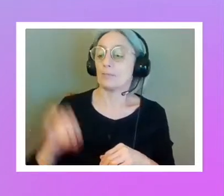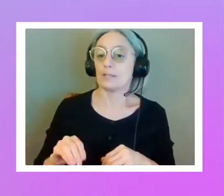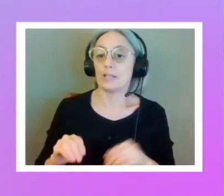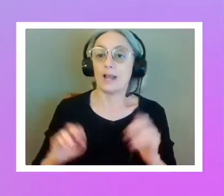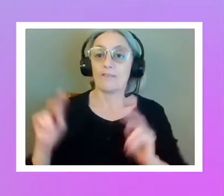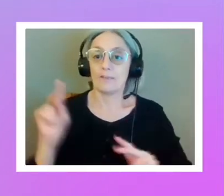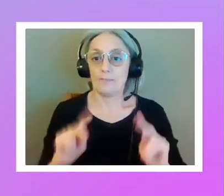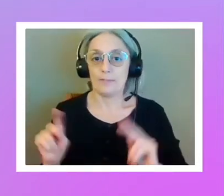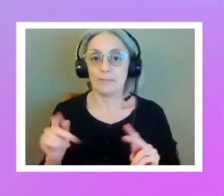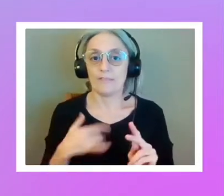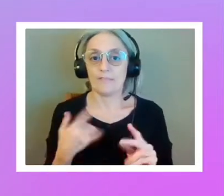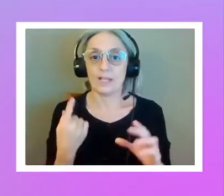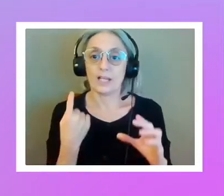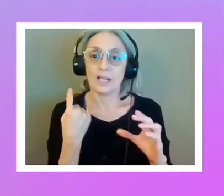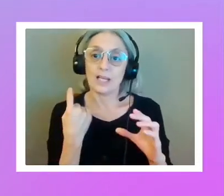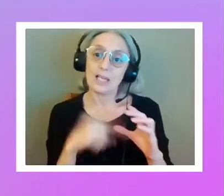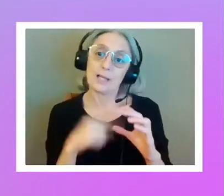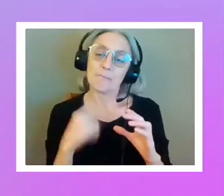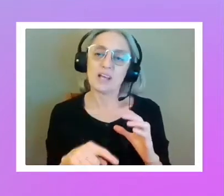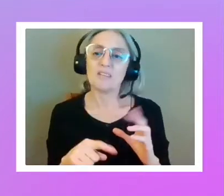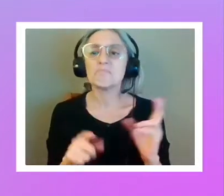emails lack integrity.